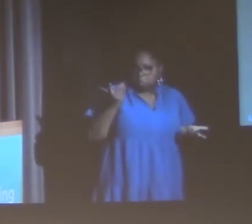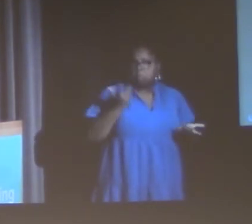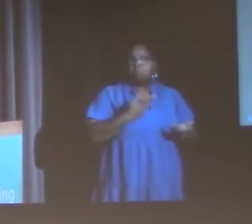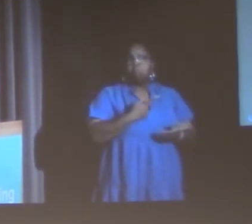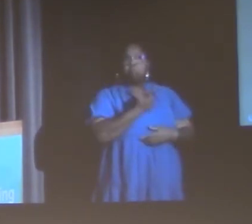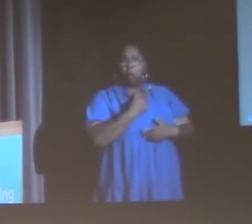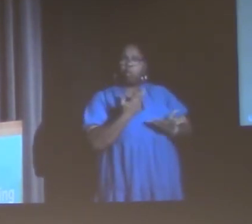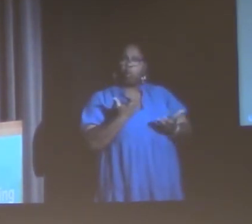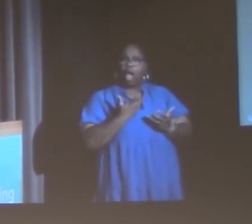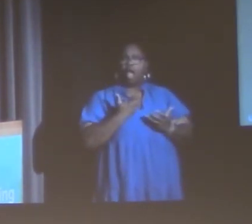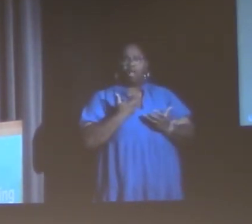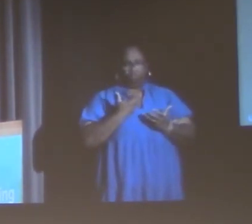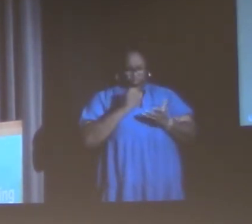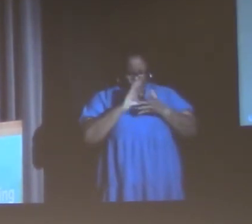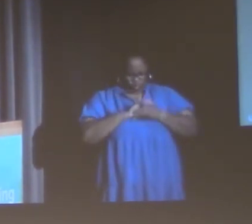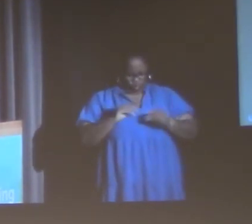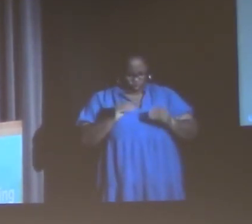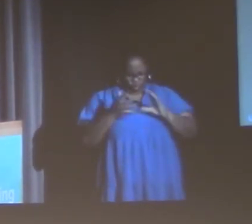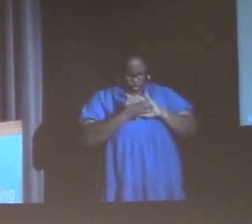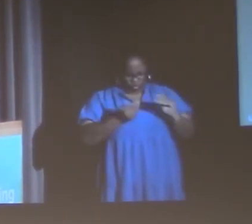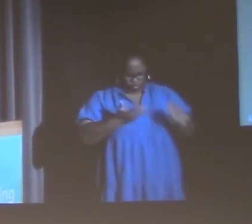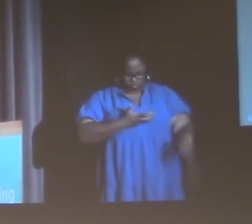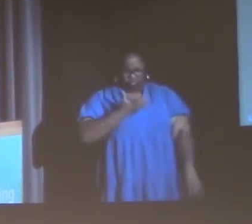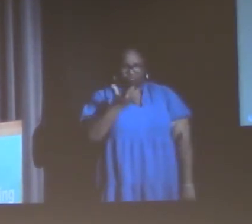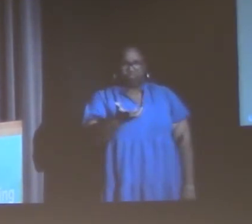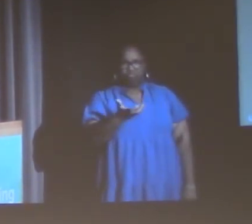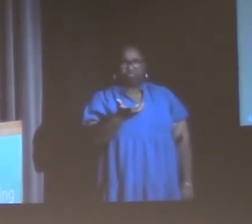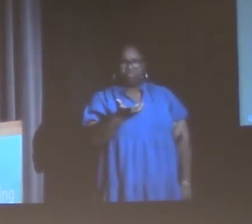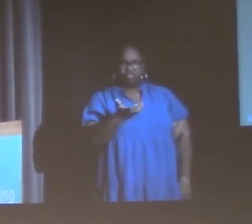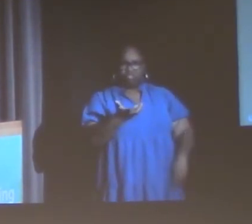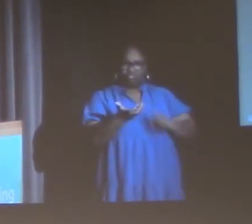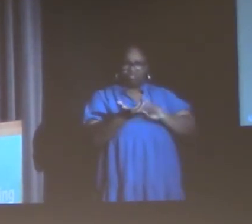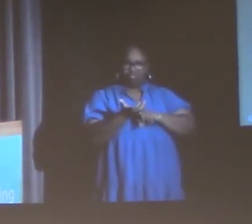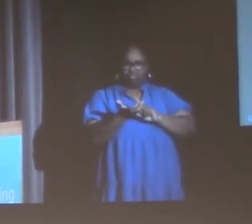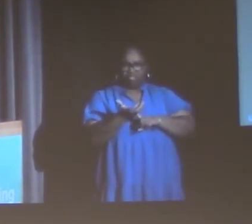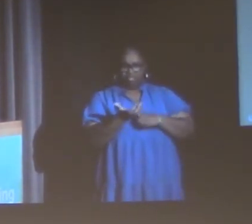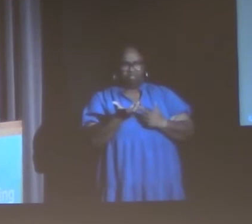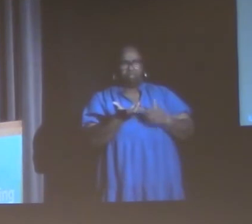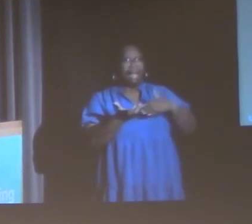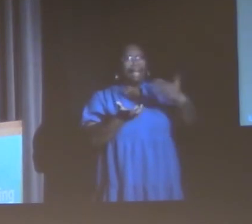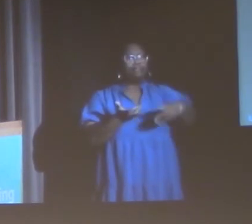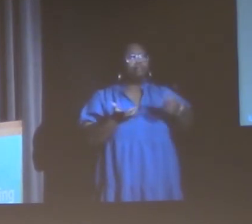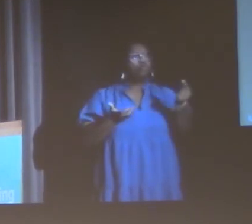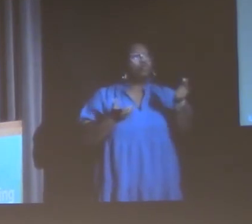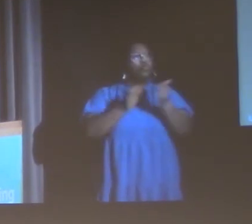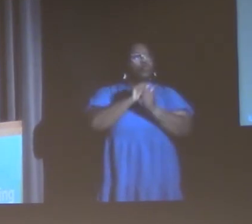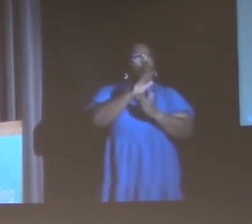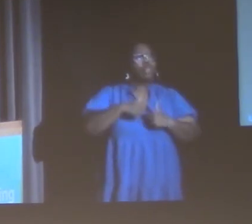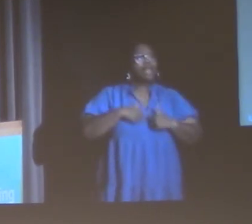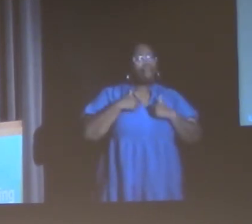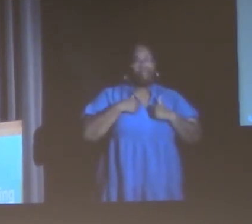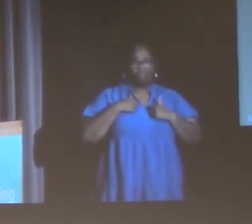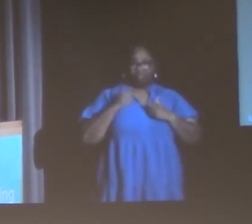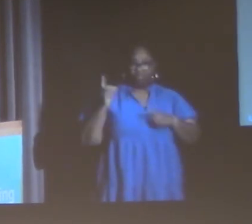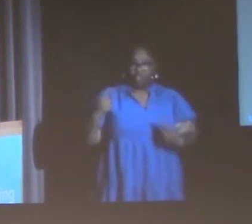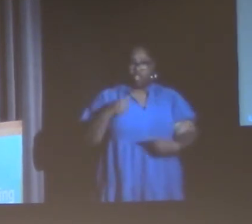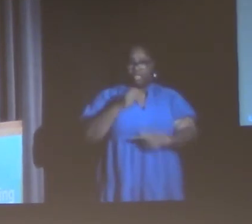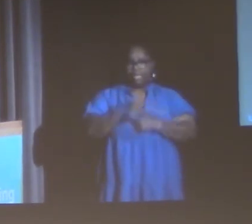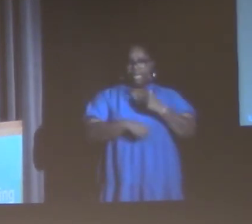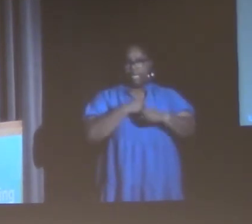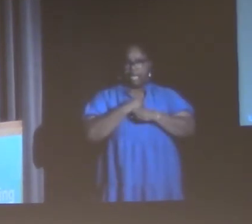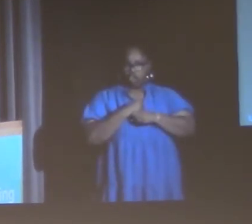of storytelling and find, like what he wants to do now with his life after 10 years inside, where he's